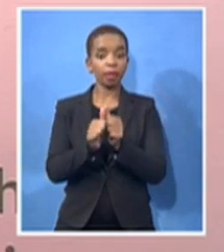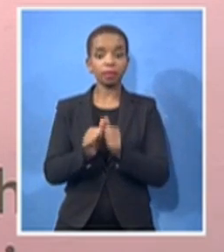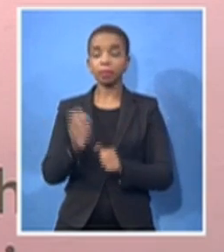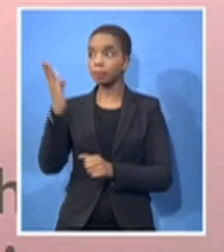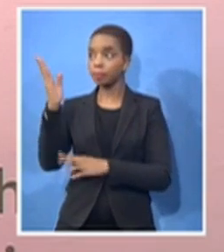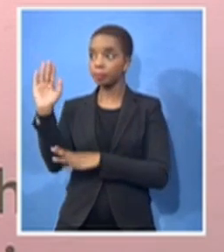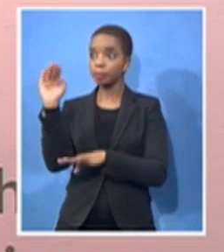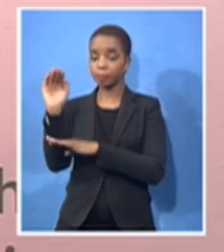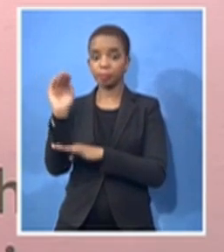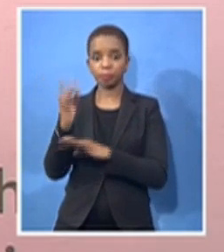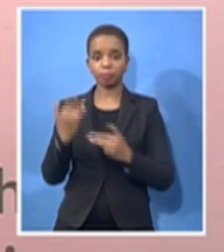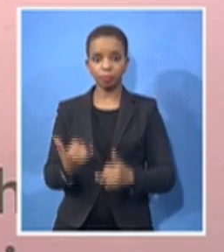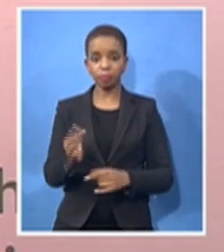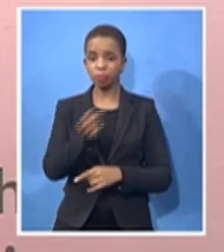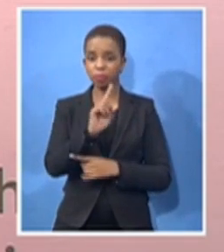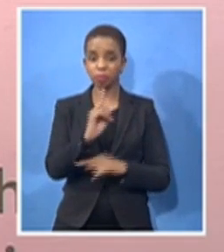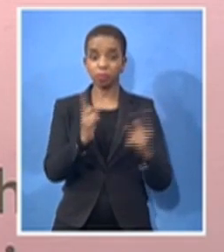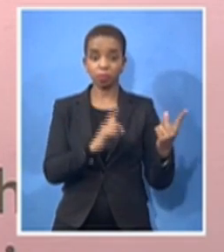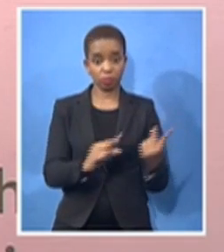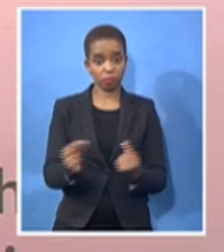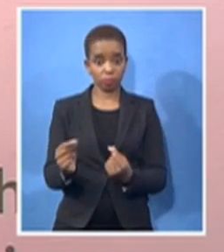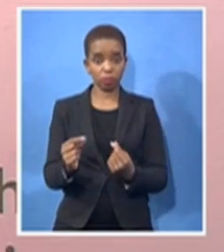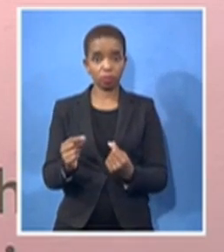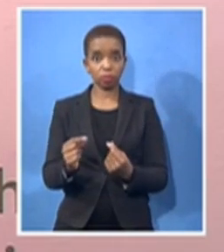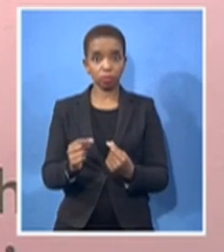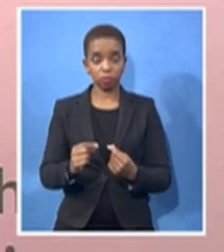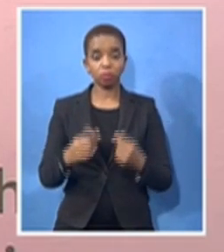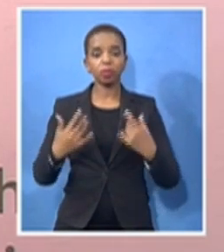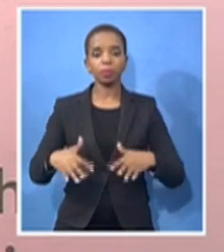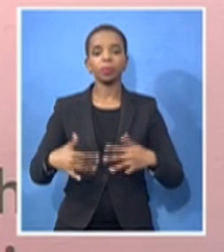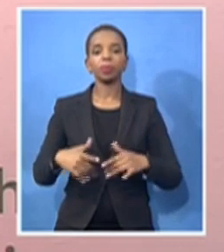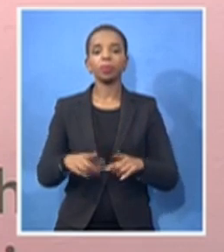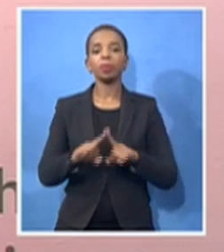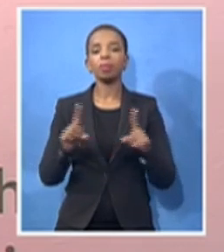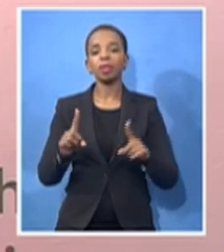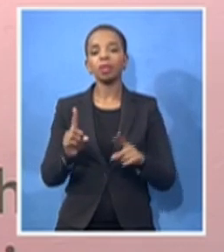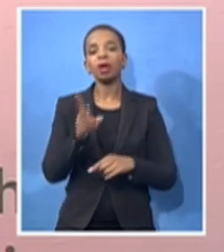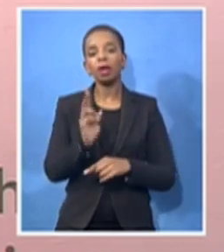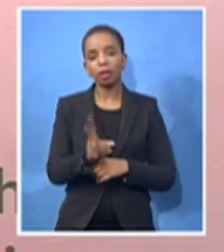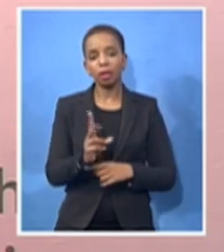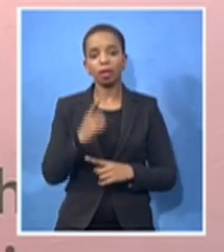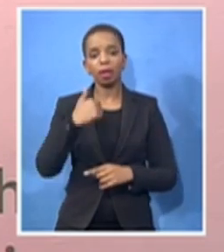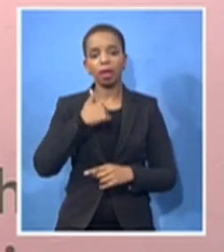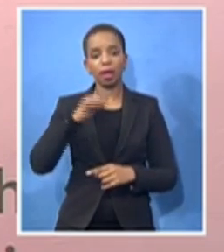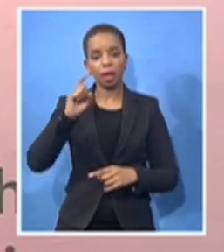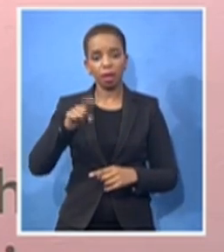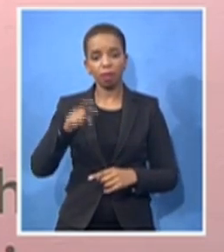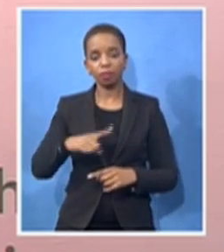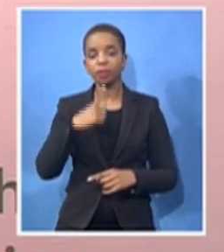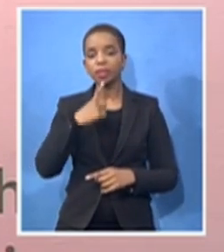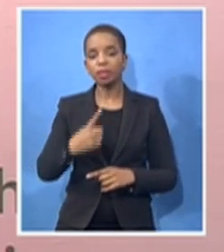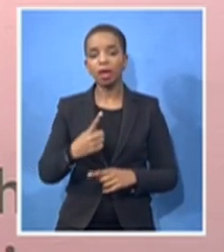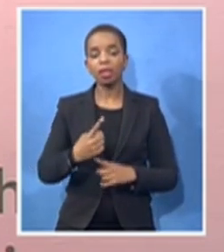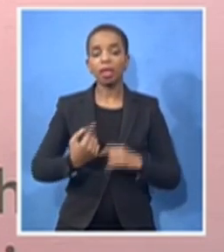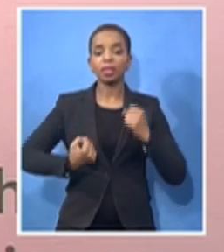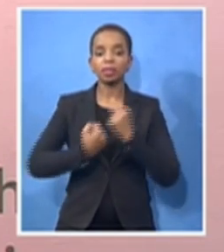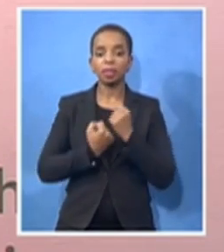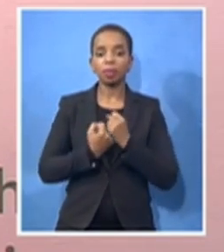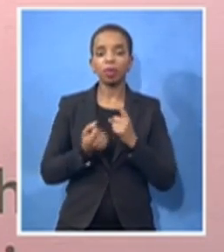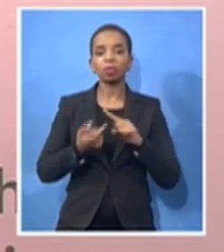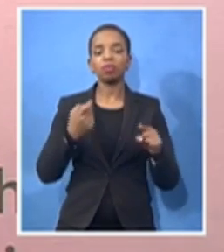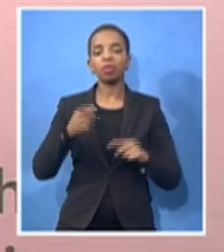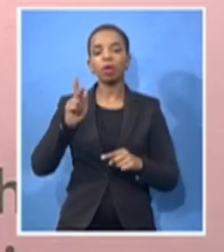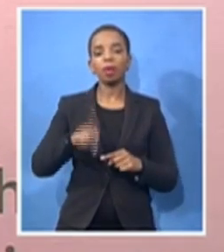of course, I do have to pay tribute for the support on the PEPFAR and other programs, which we believe are very, very